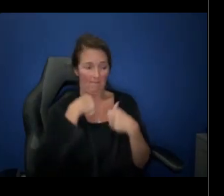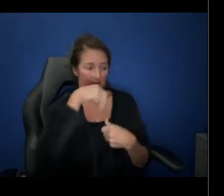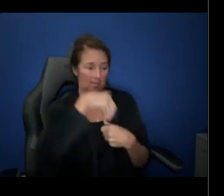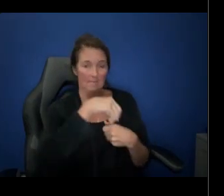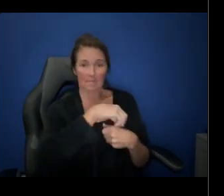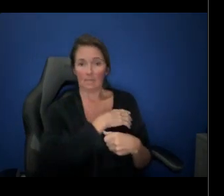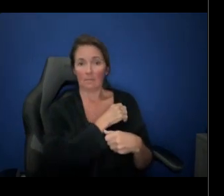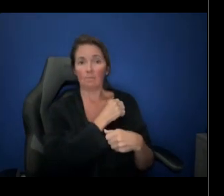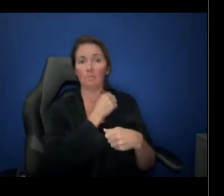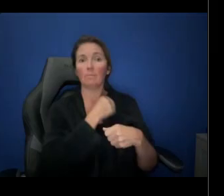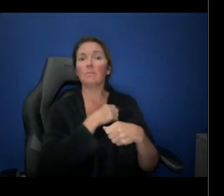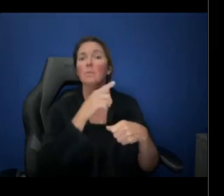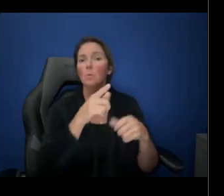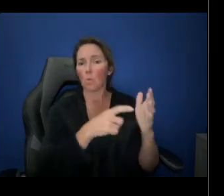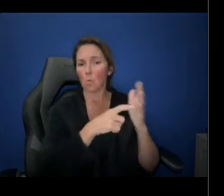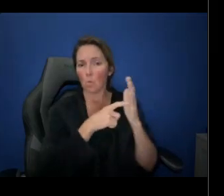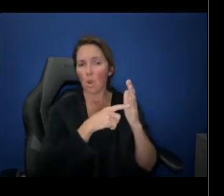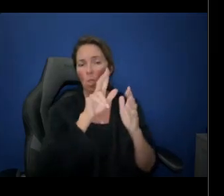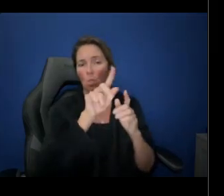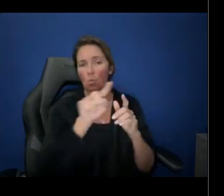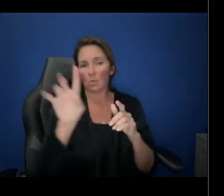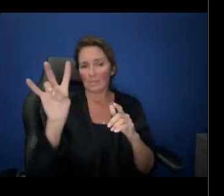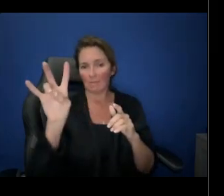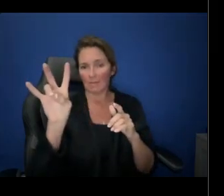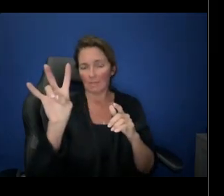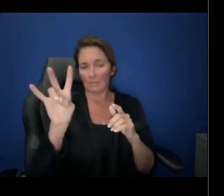those are requirements 3 through 7,